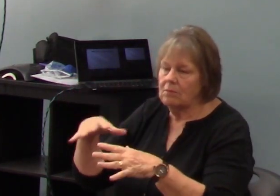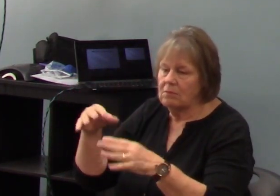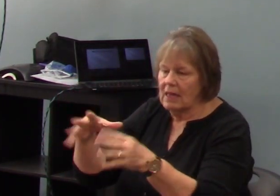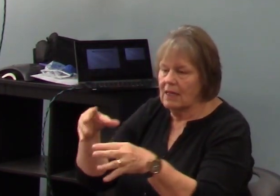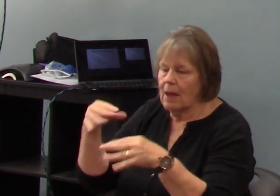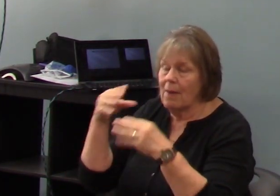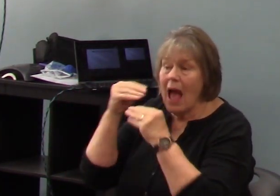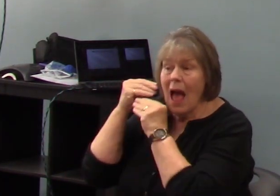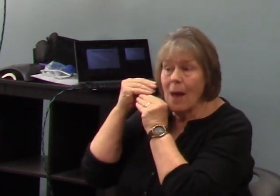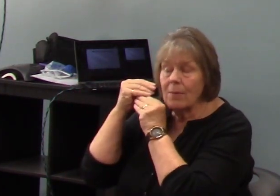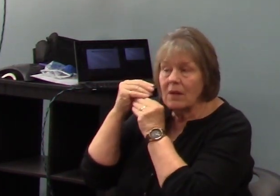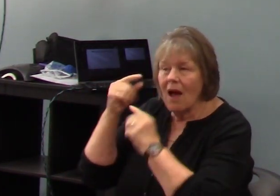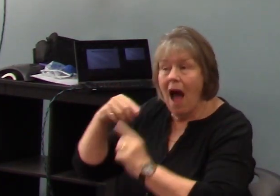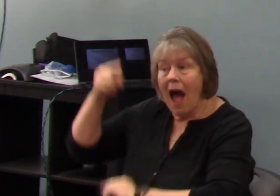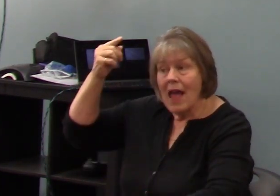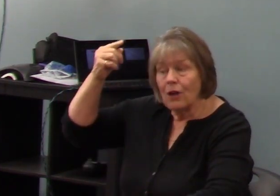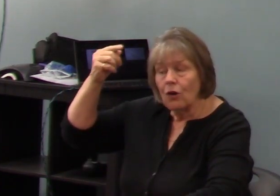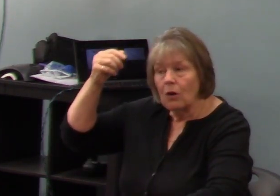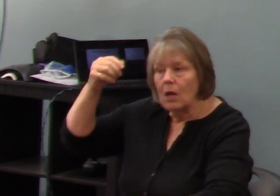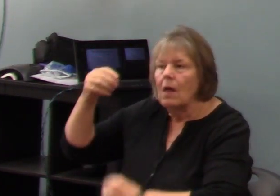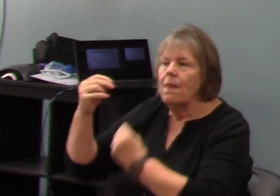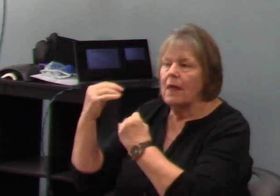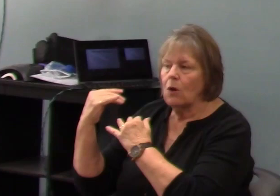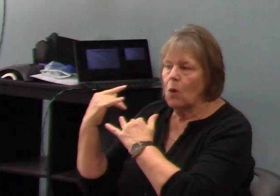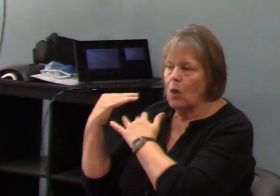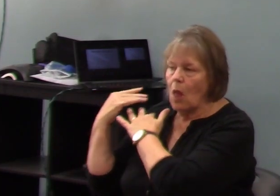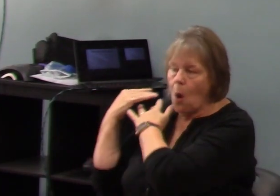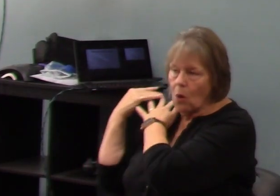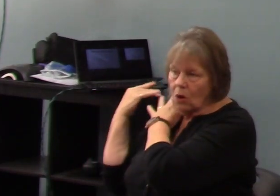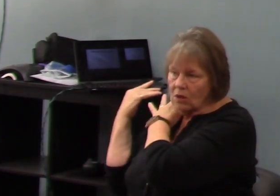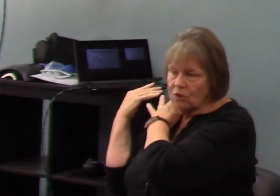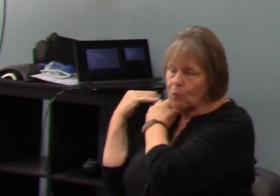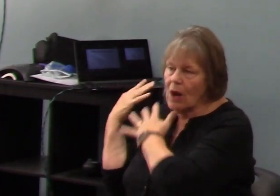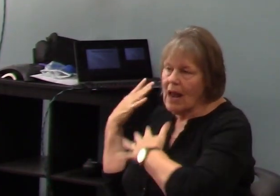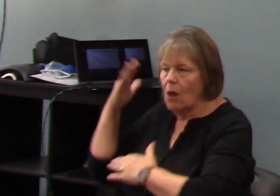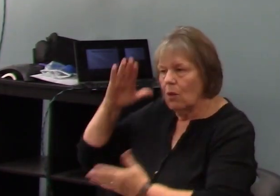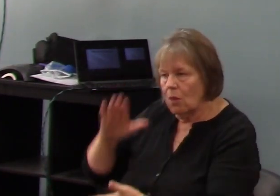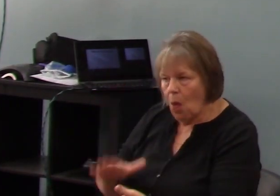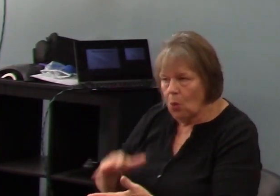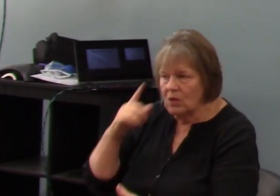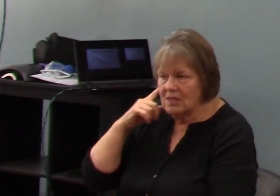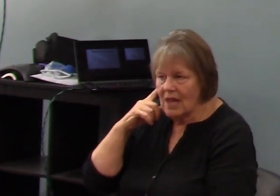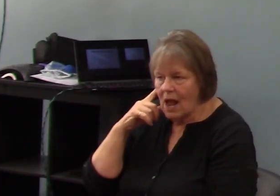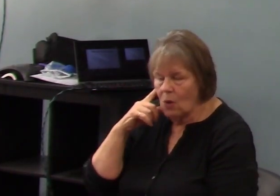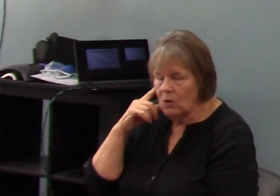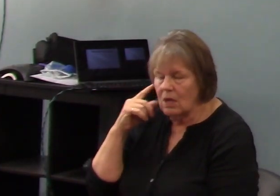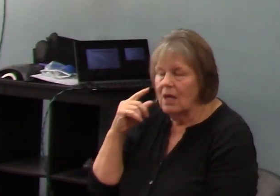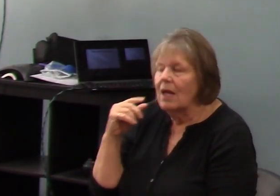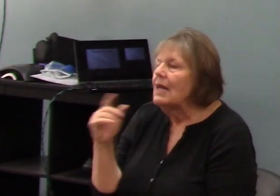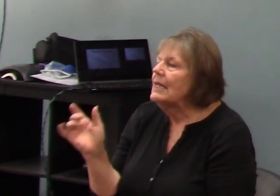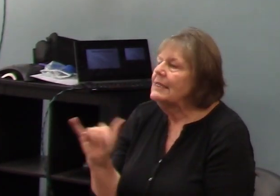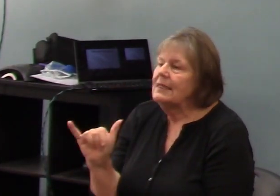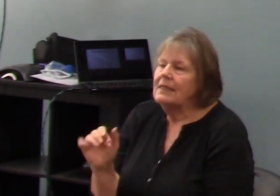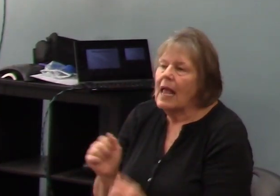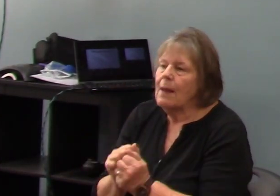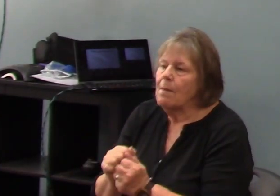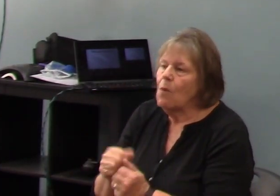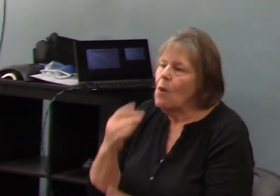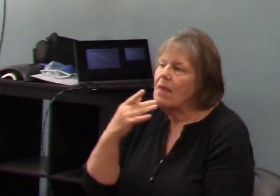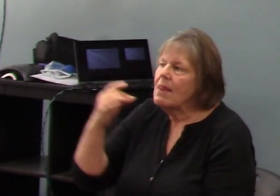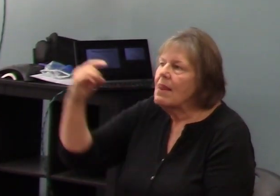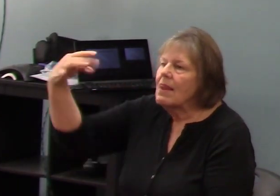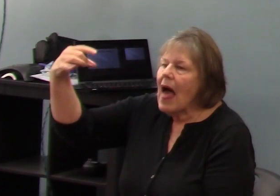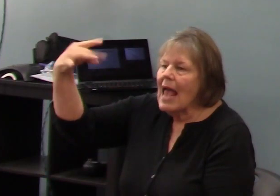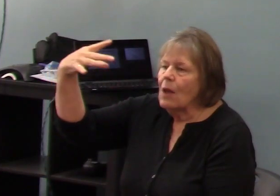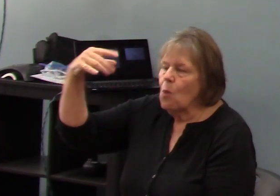extend because the thing emitting them was going away from us. Right? Light waves do the same thing. When there's something emitting light